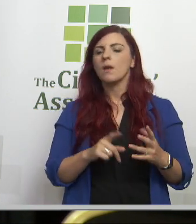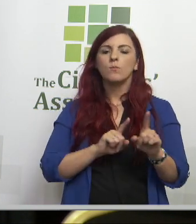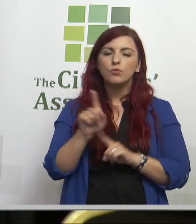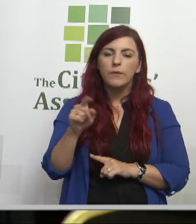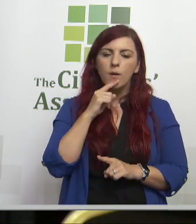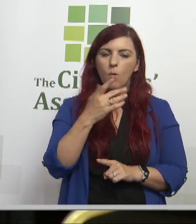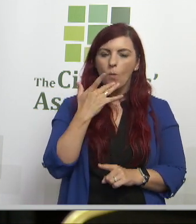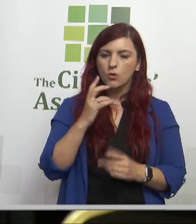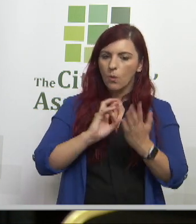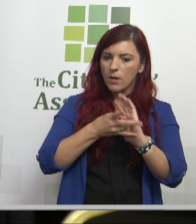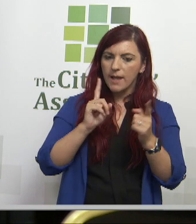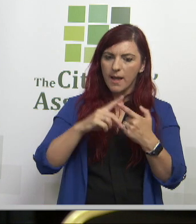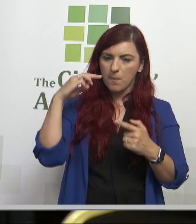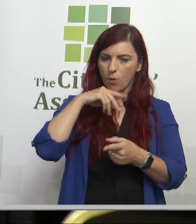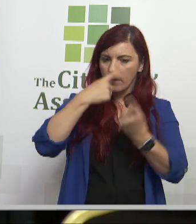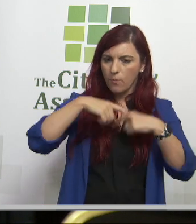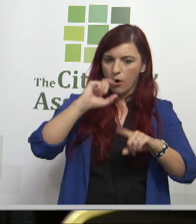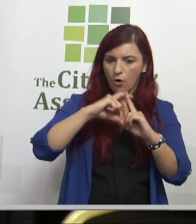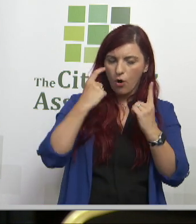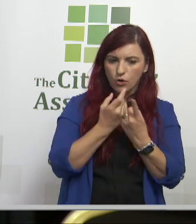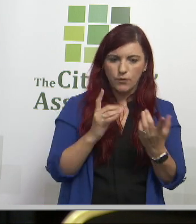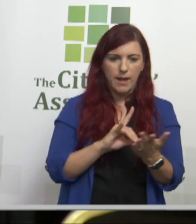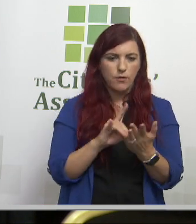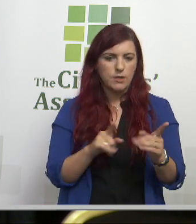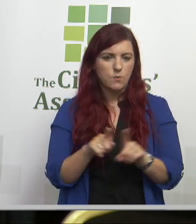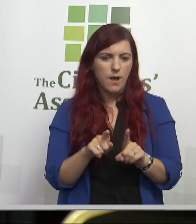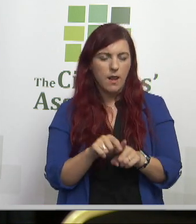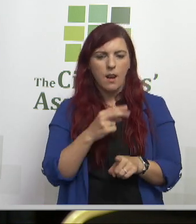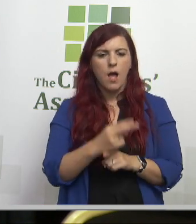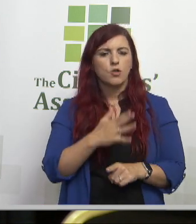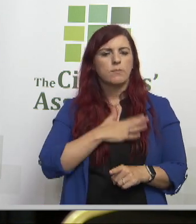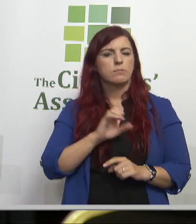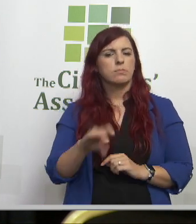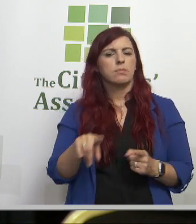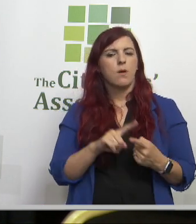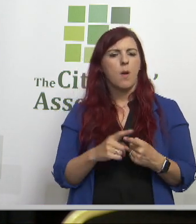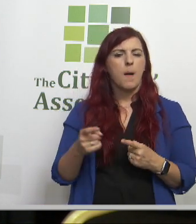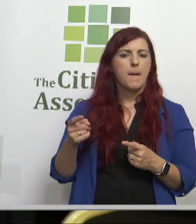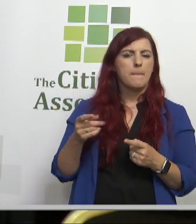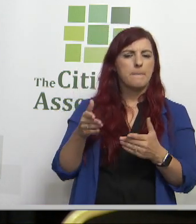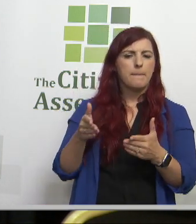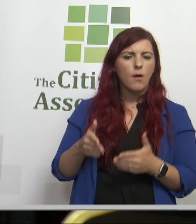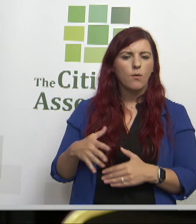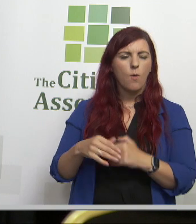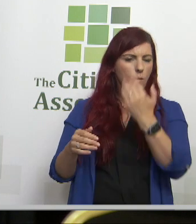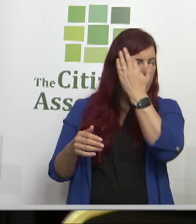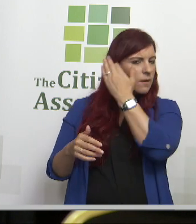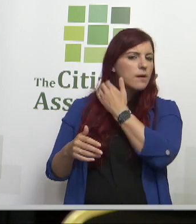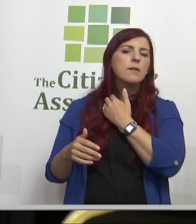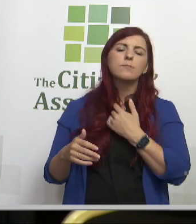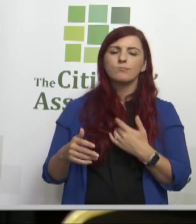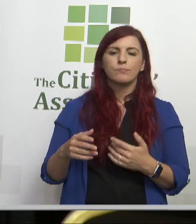for our cultural heritage as well. Lots of crannogs, lots of buried, old boats and things like that buried in the sediments of